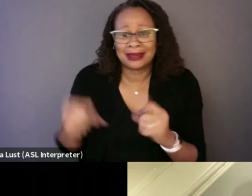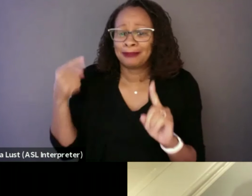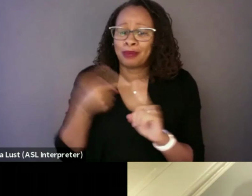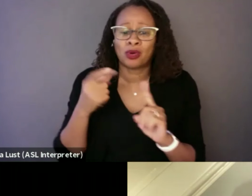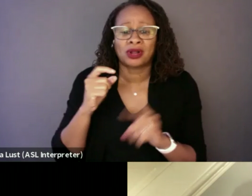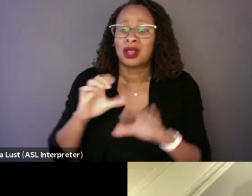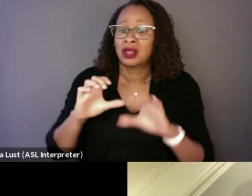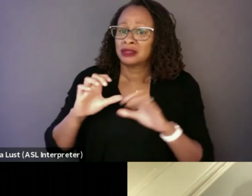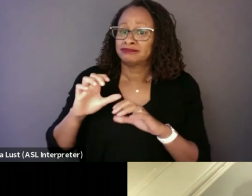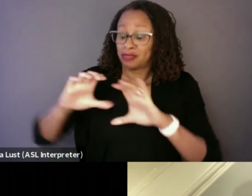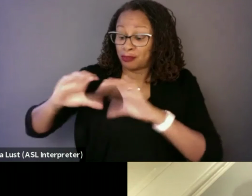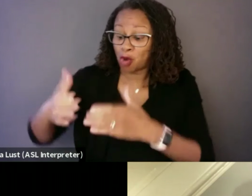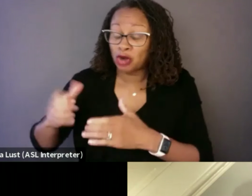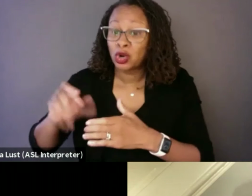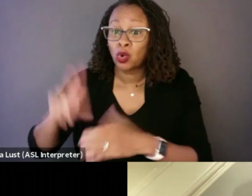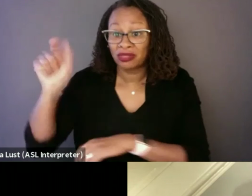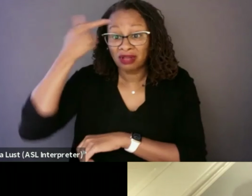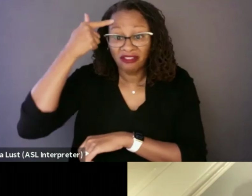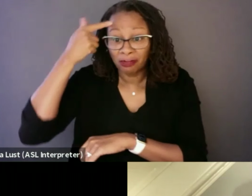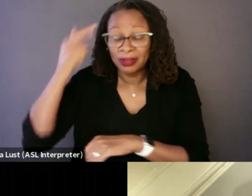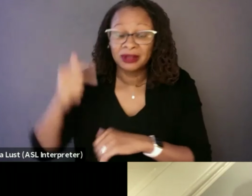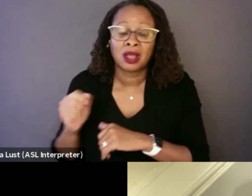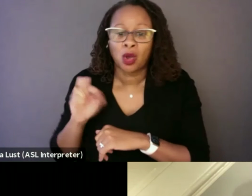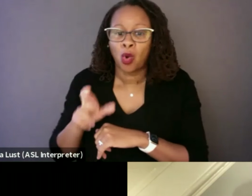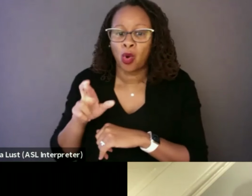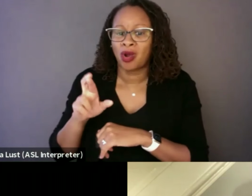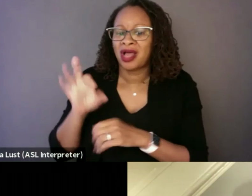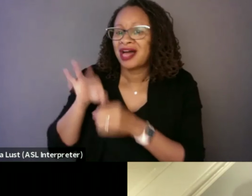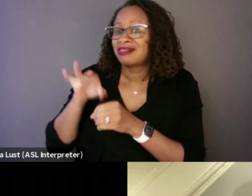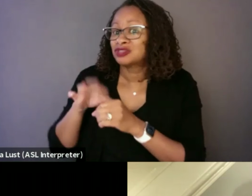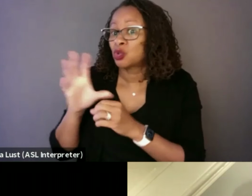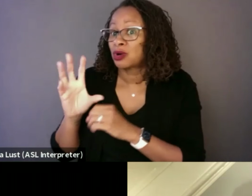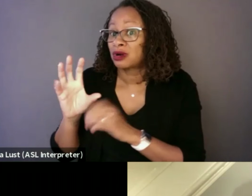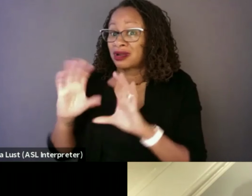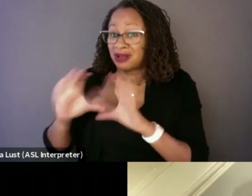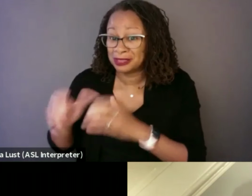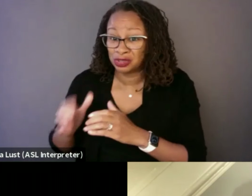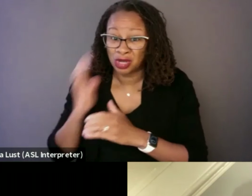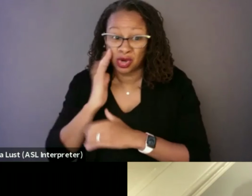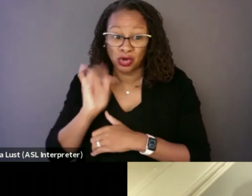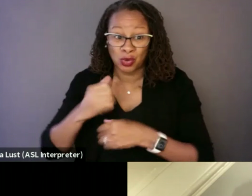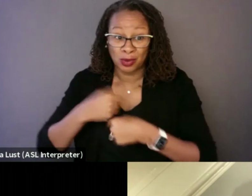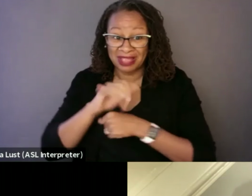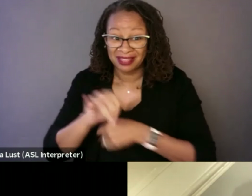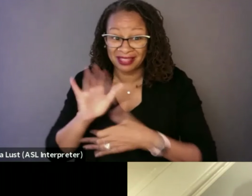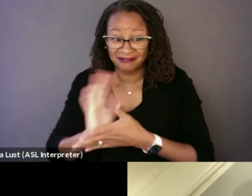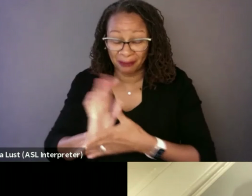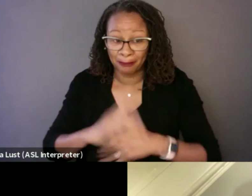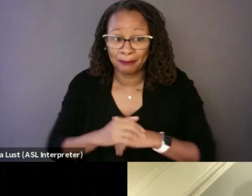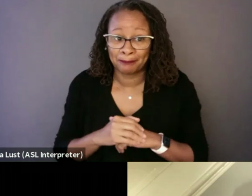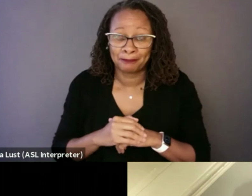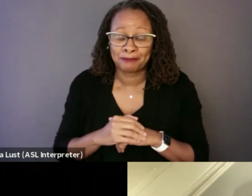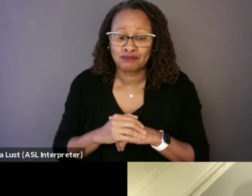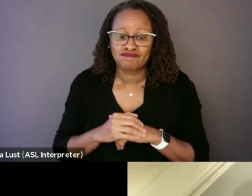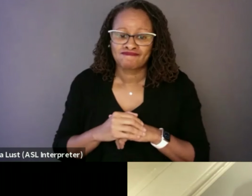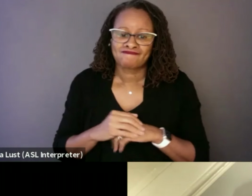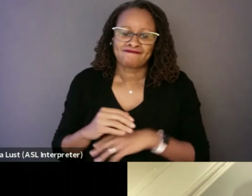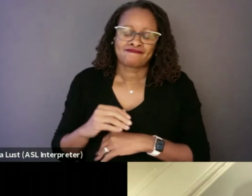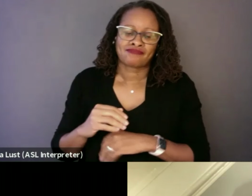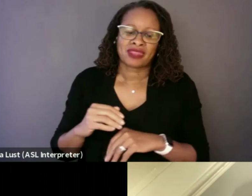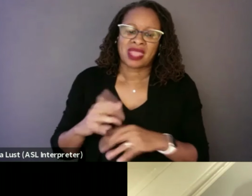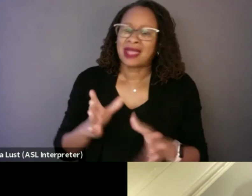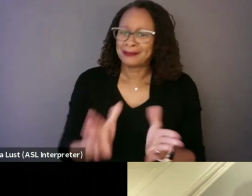the government, or even the Electoral Commission know that you all were making this film? I guess